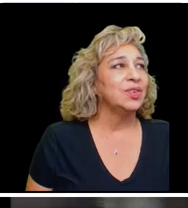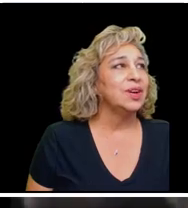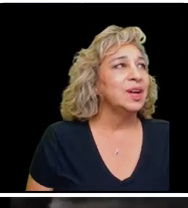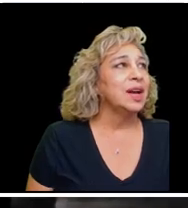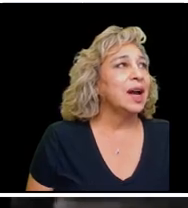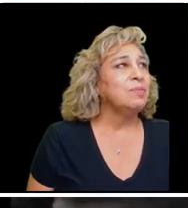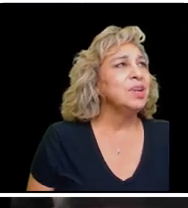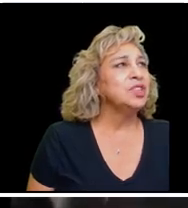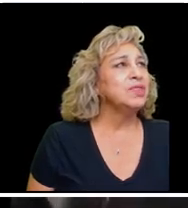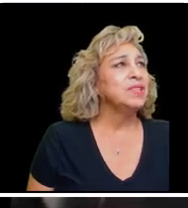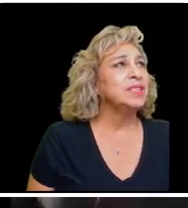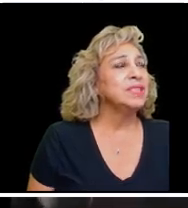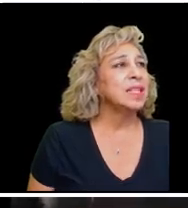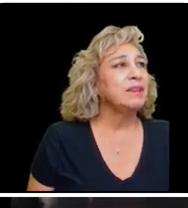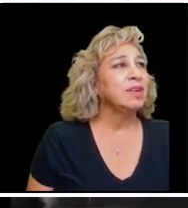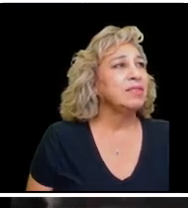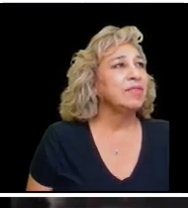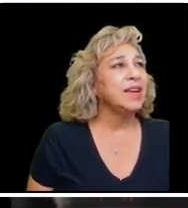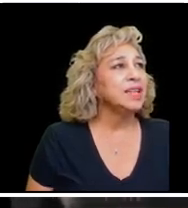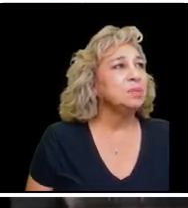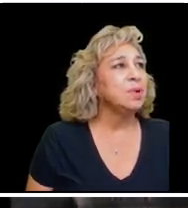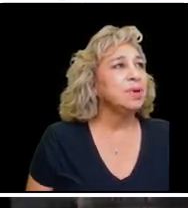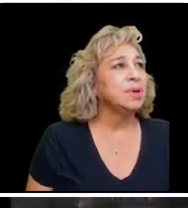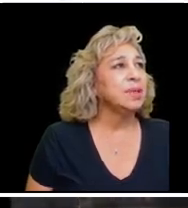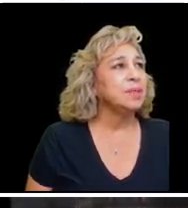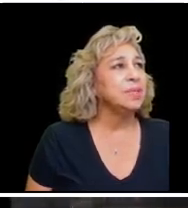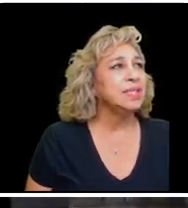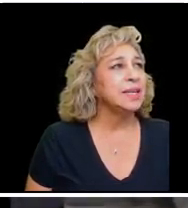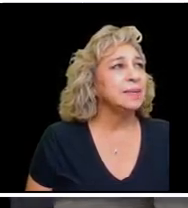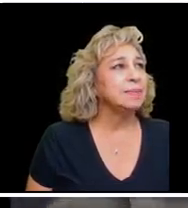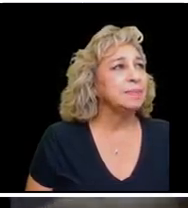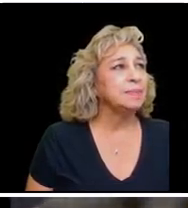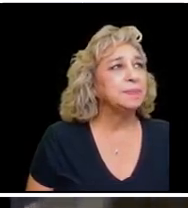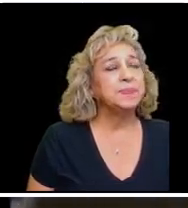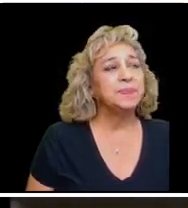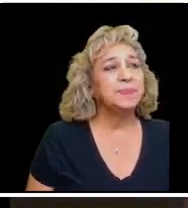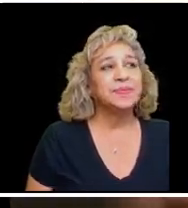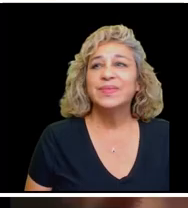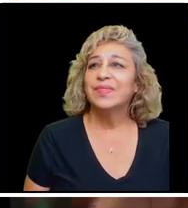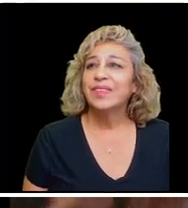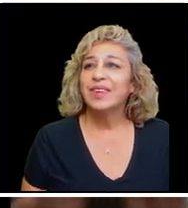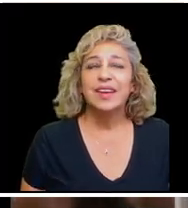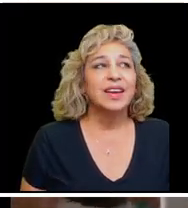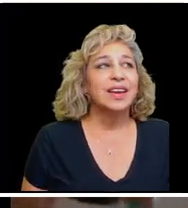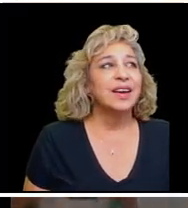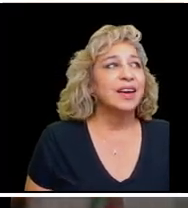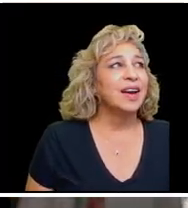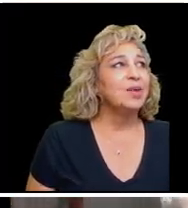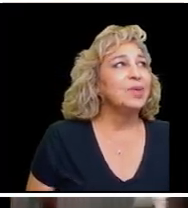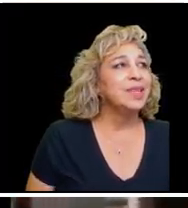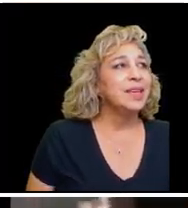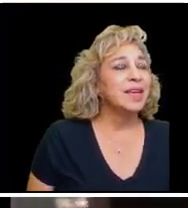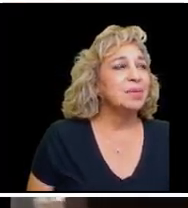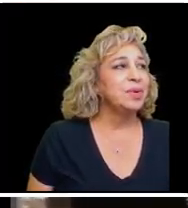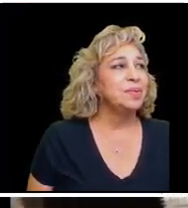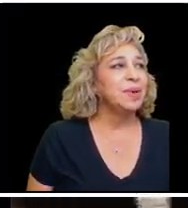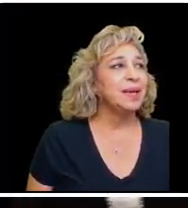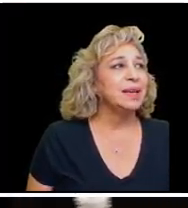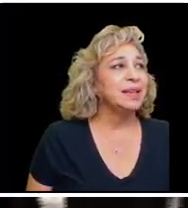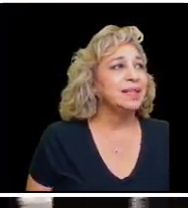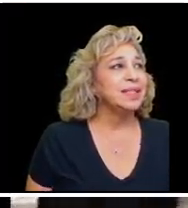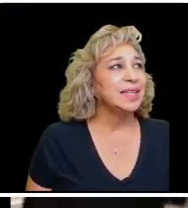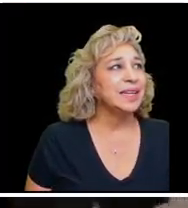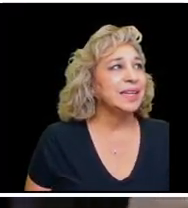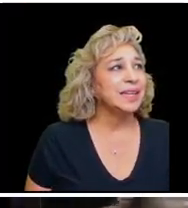so I'm not sure if this is live on Facebook let me see I would think it would be